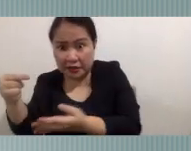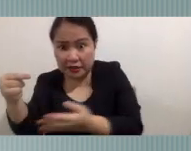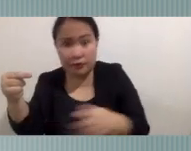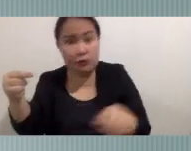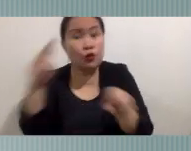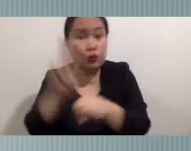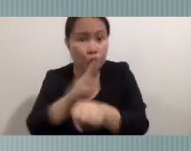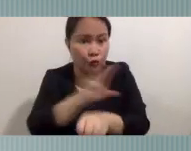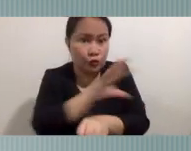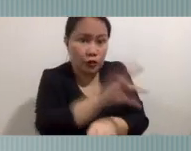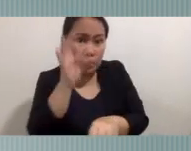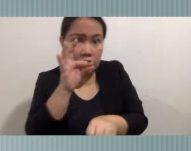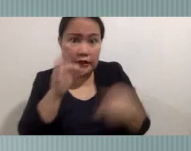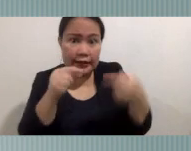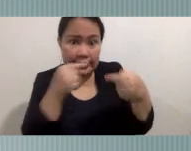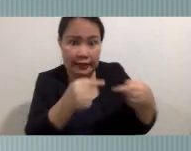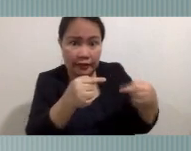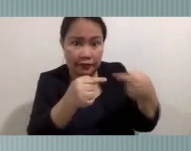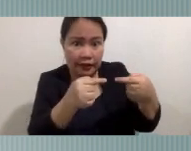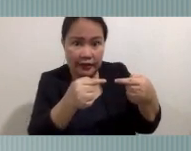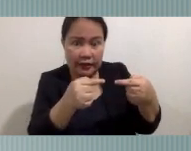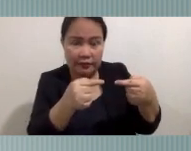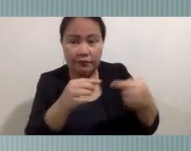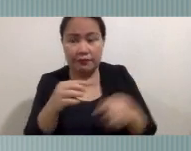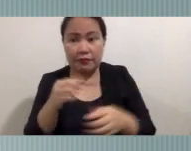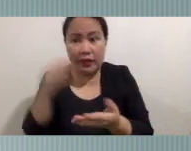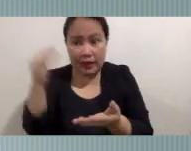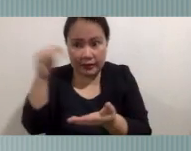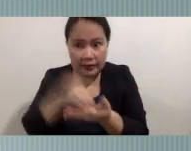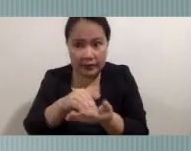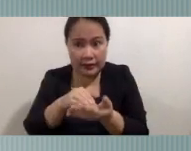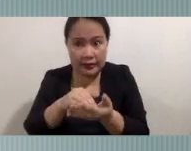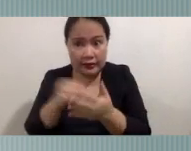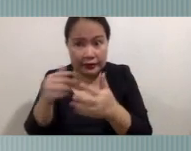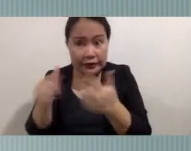integers ay parehong negative. Next, I have